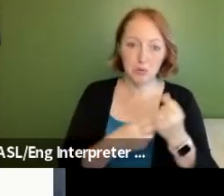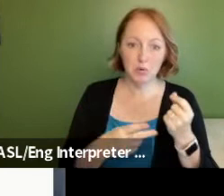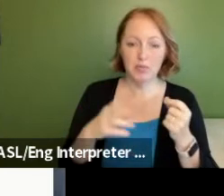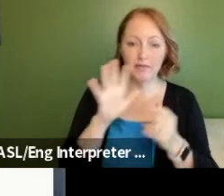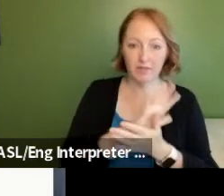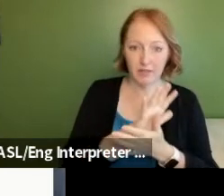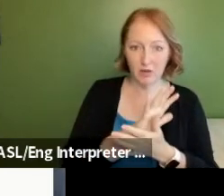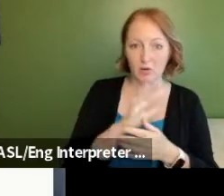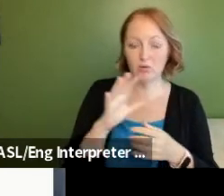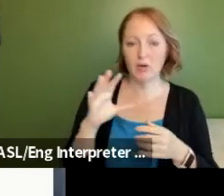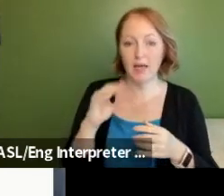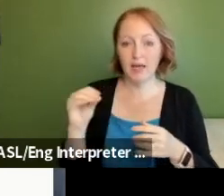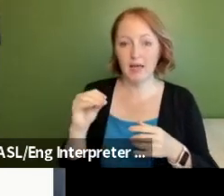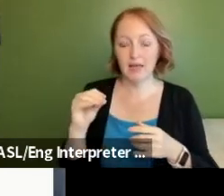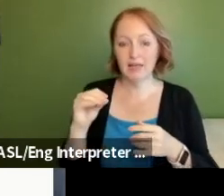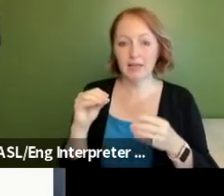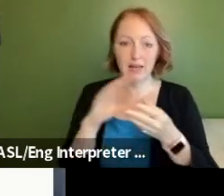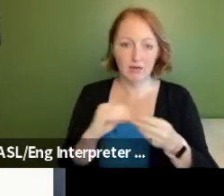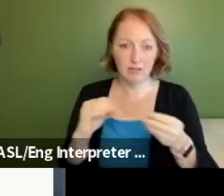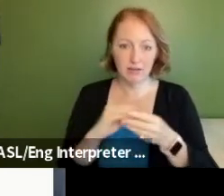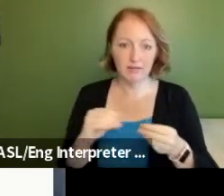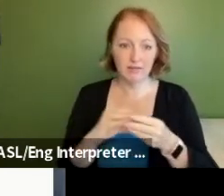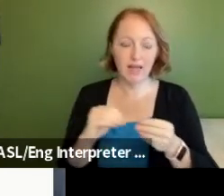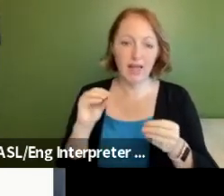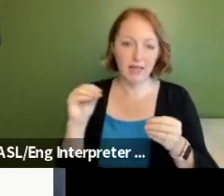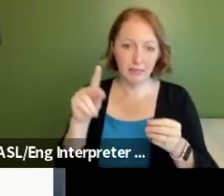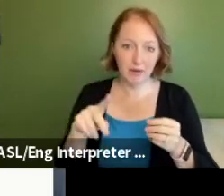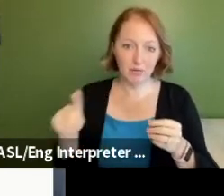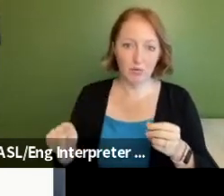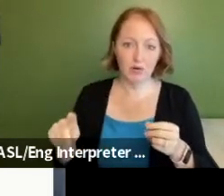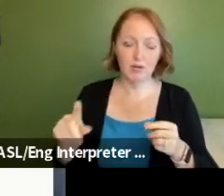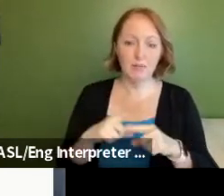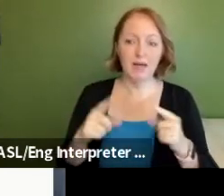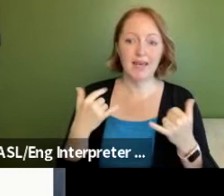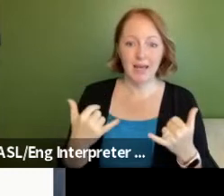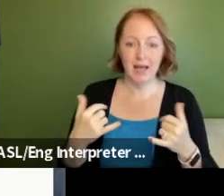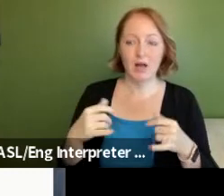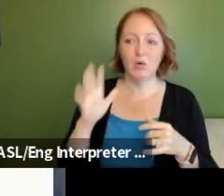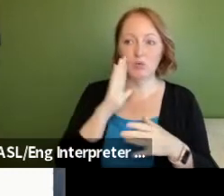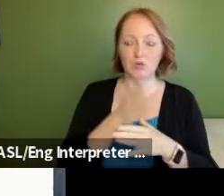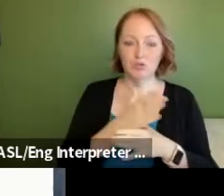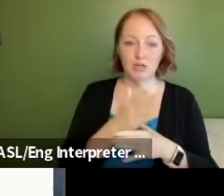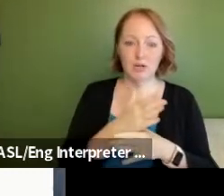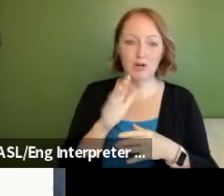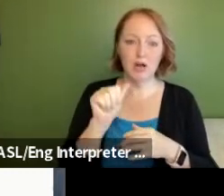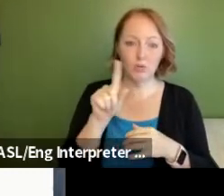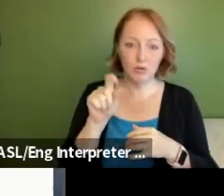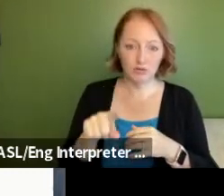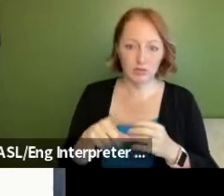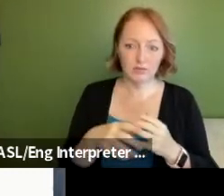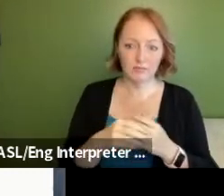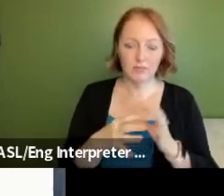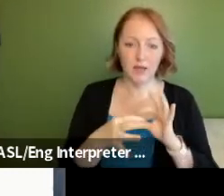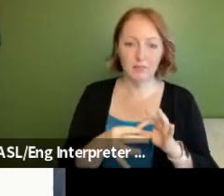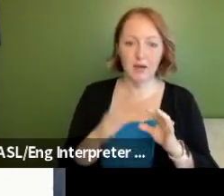video and a narrative and the PowerPoint. What she's gonna do now is she's gonna share a question about